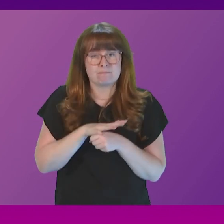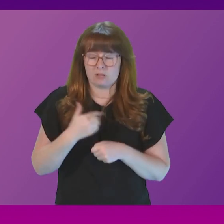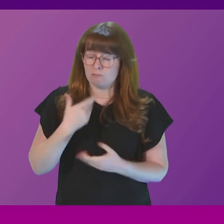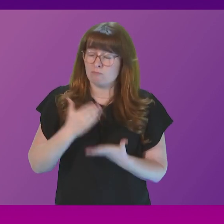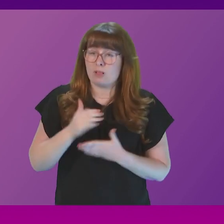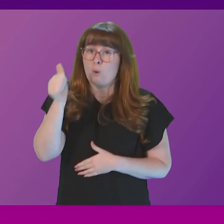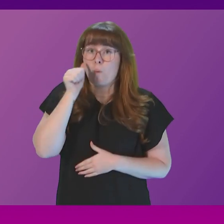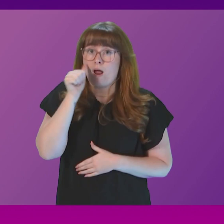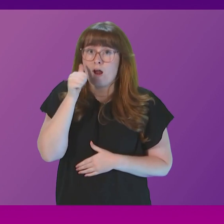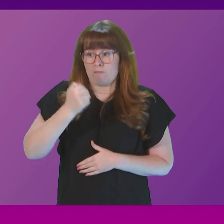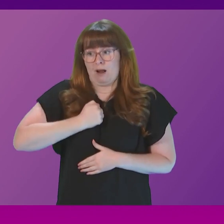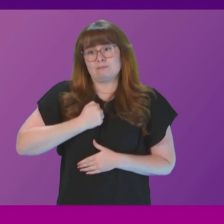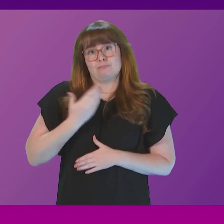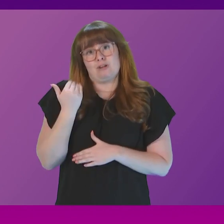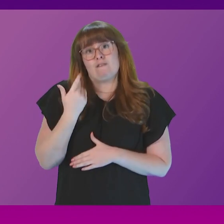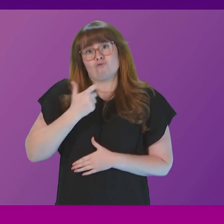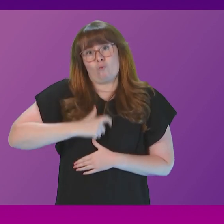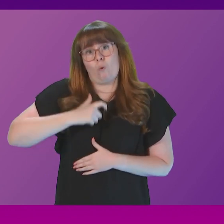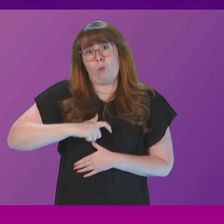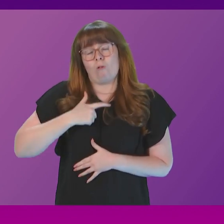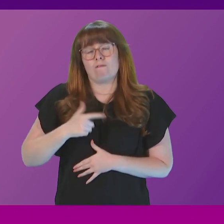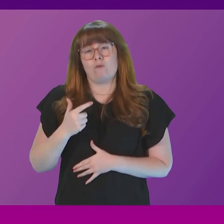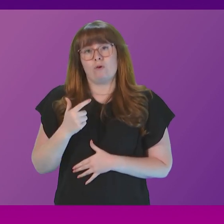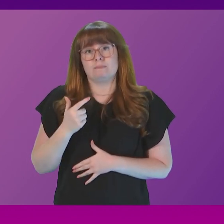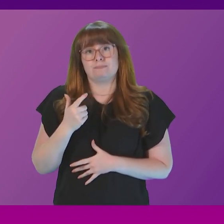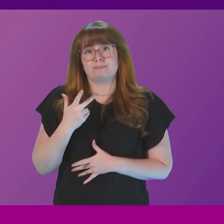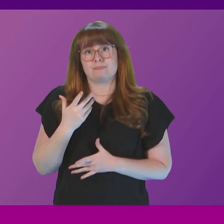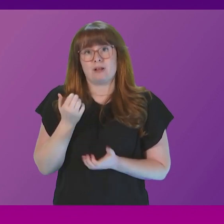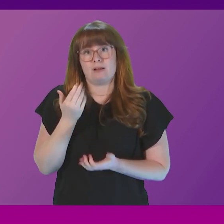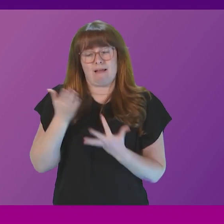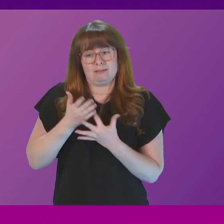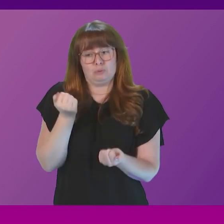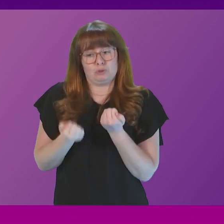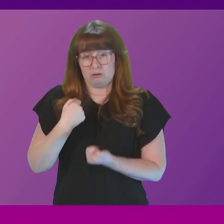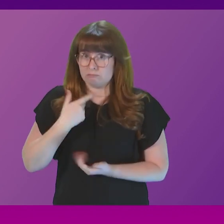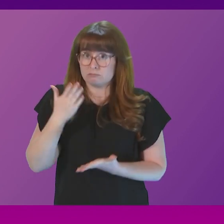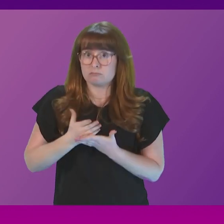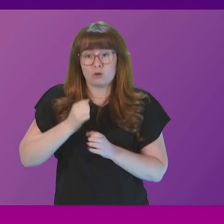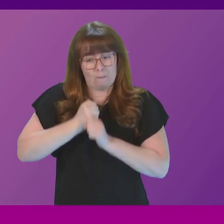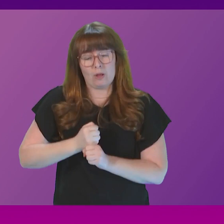aware of, given my previous role as Cabinet Secretary for Justice. We will absolutely commit to a pilot